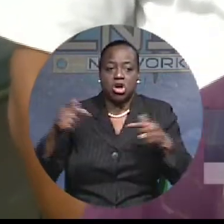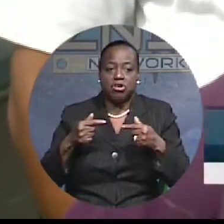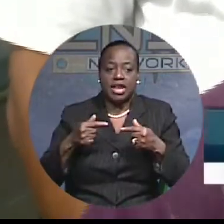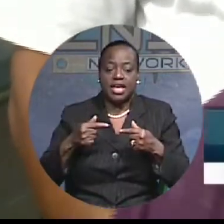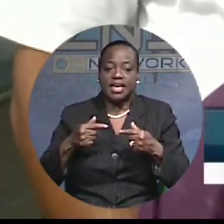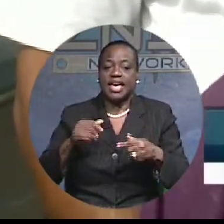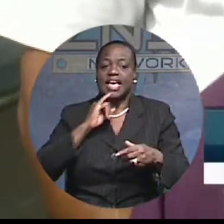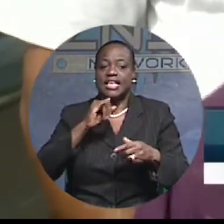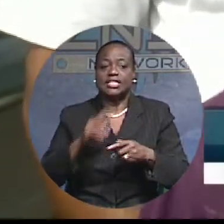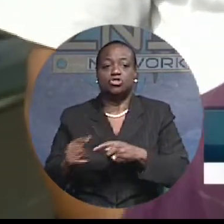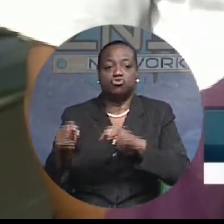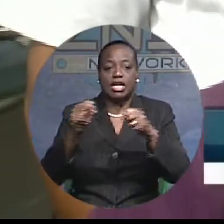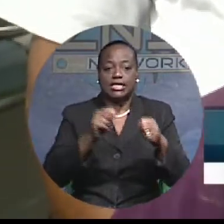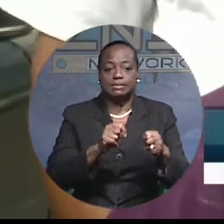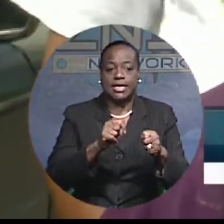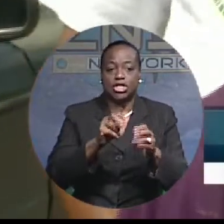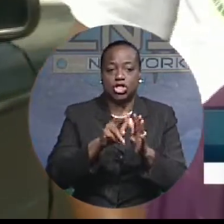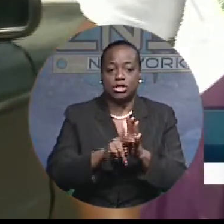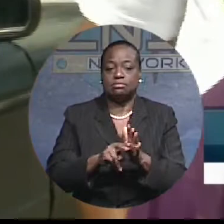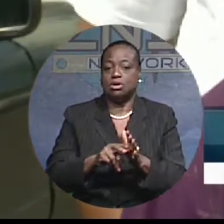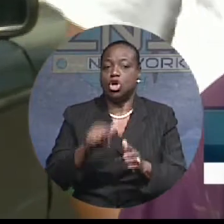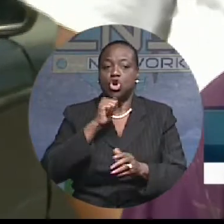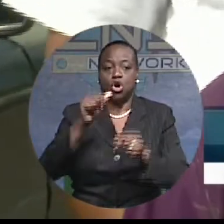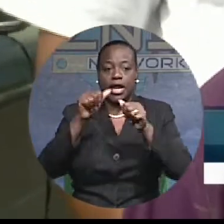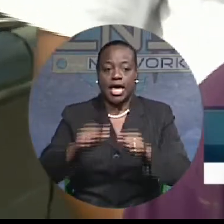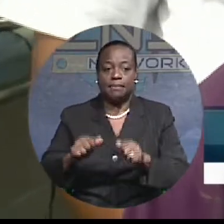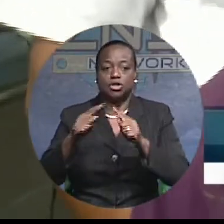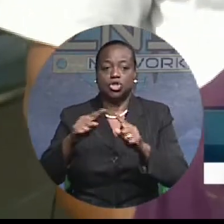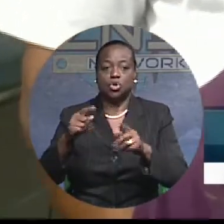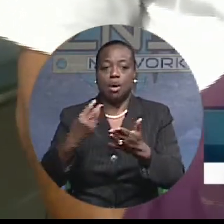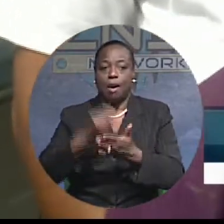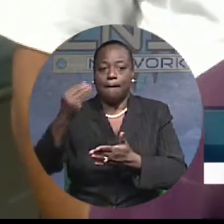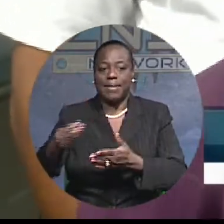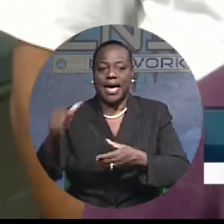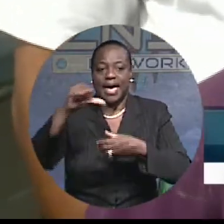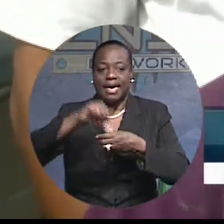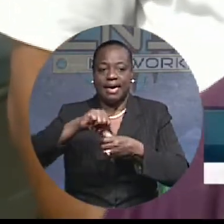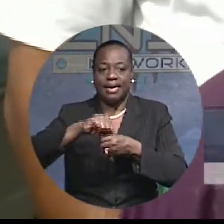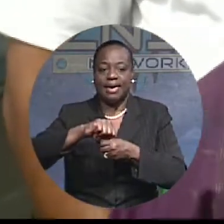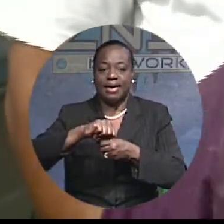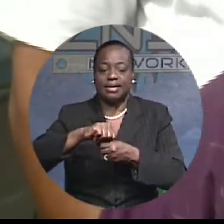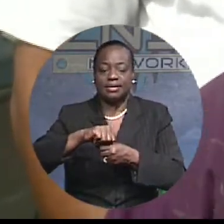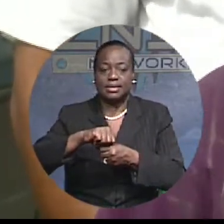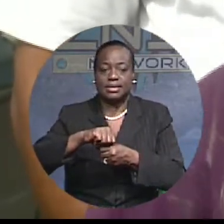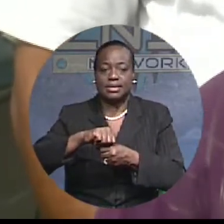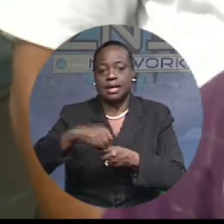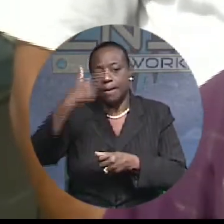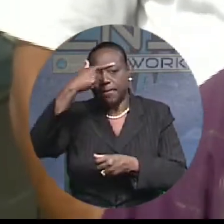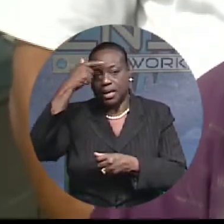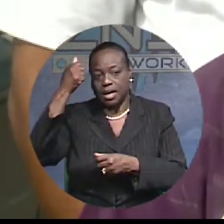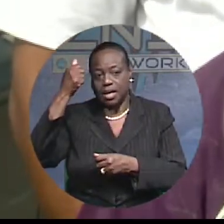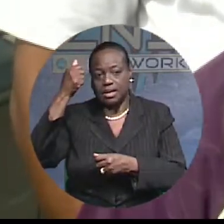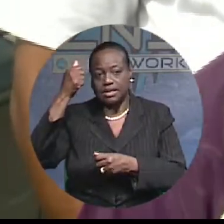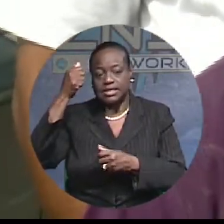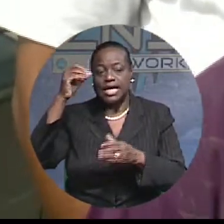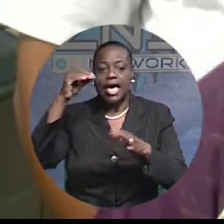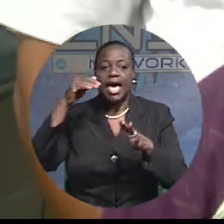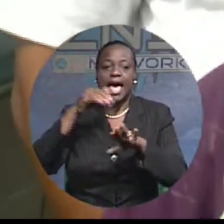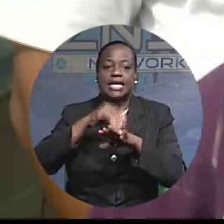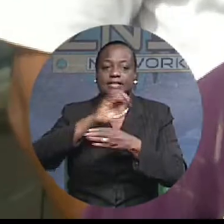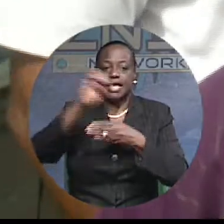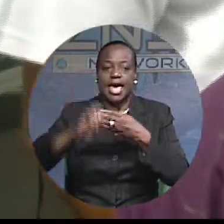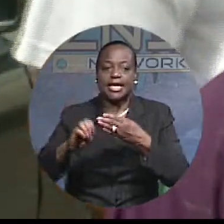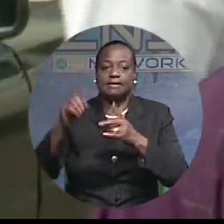mode of transportation, unable to supply their cars with gasoline because at the end of the